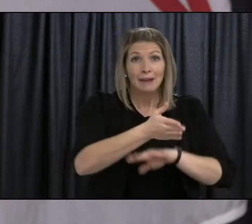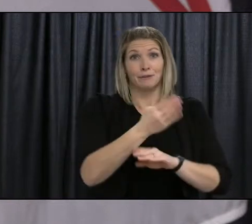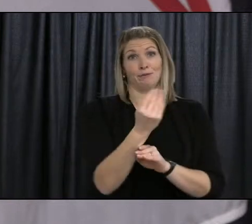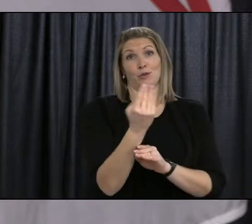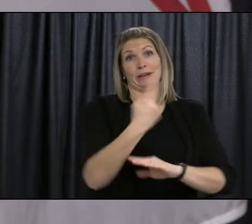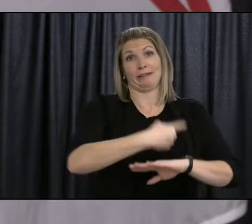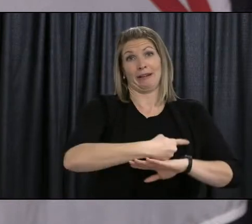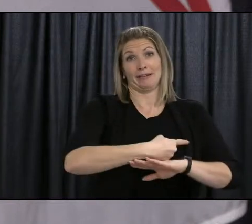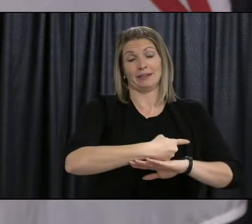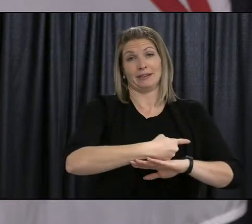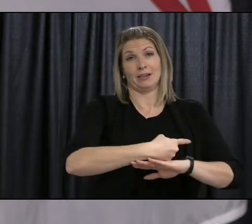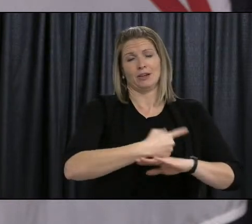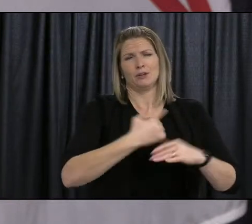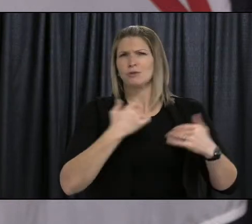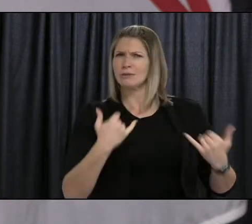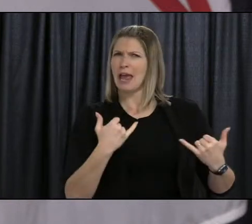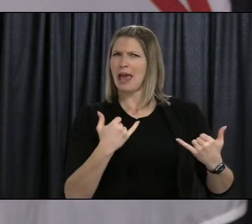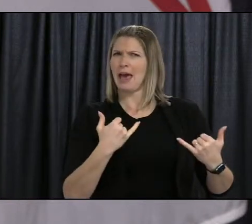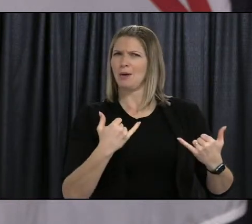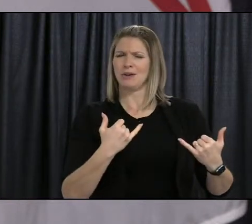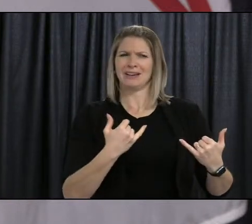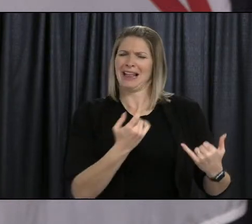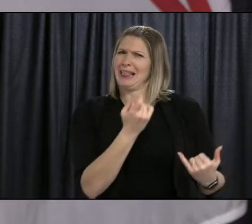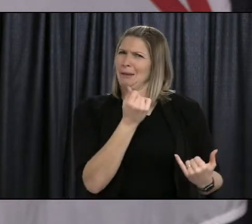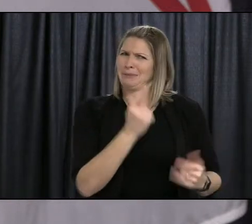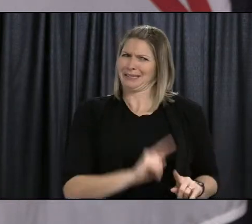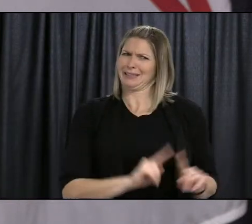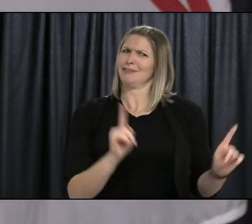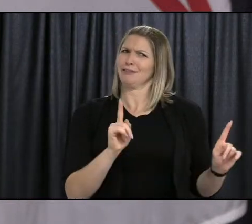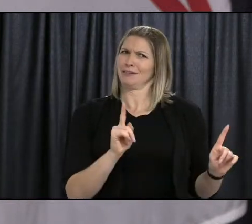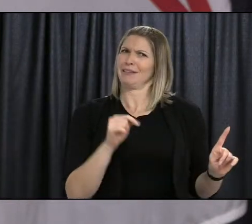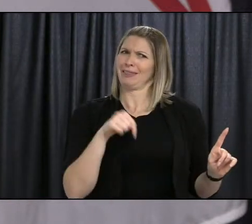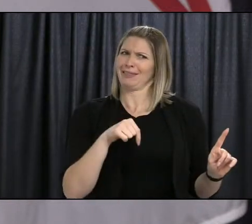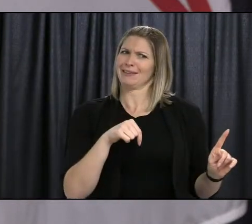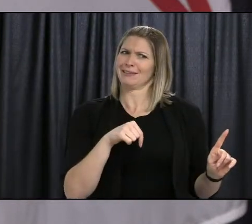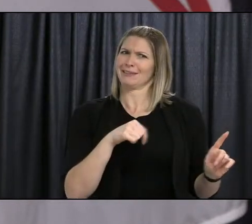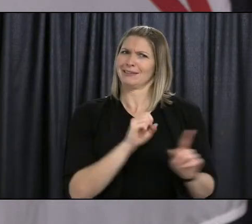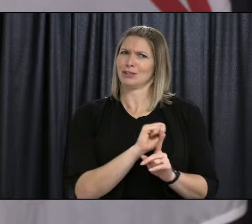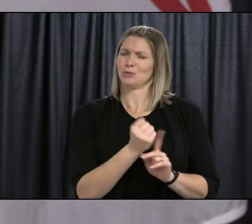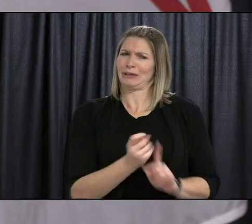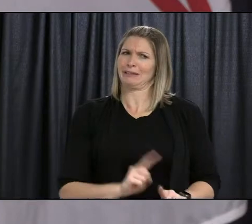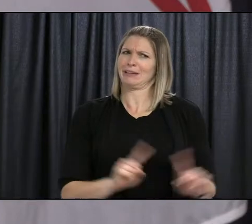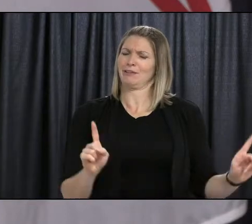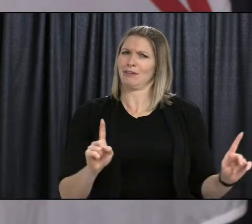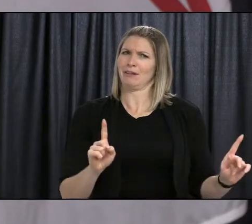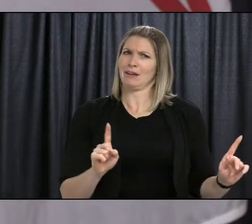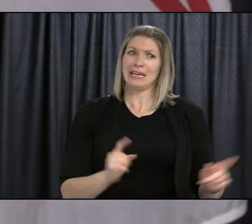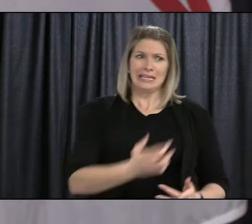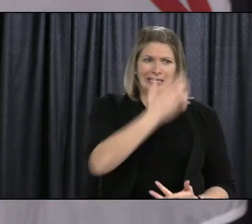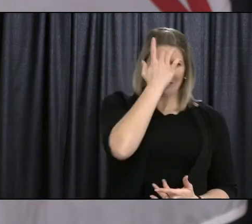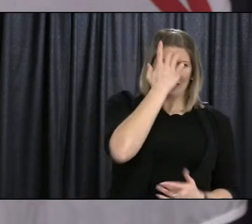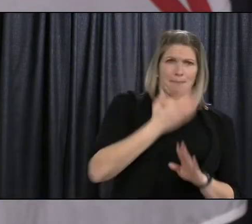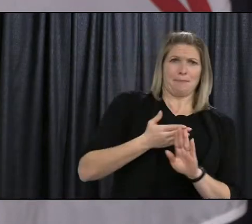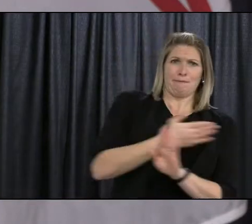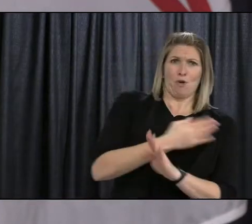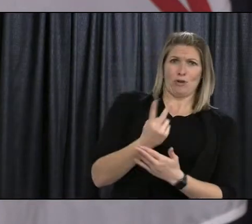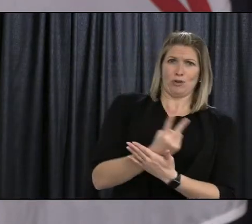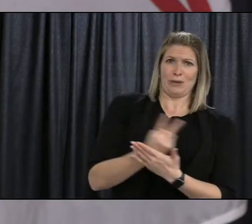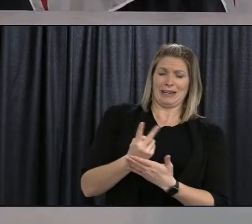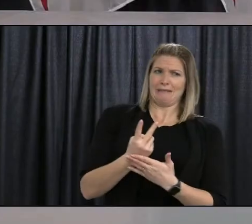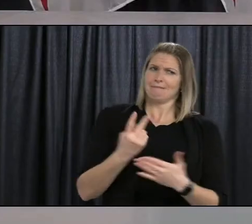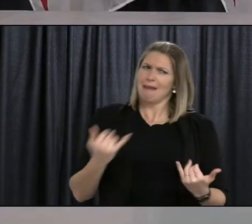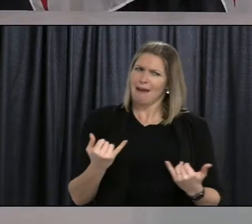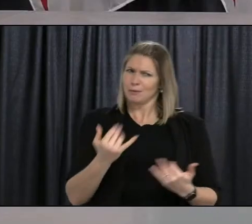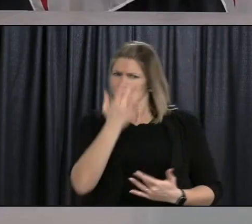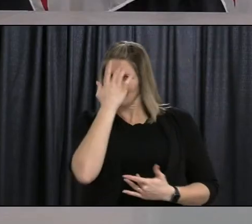we're sort of looking at things a little more closely. This is a little bit different than your typical situation that you would have to deal with. Thank